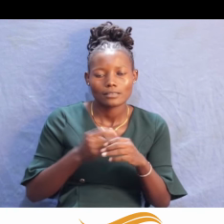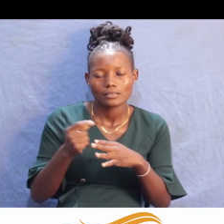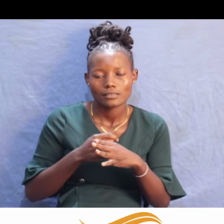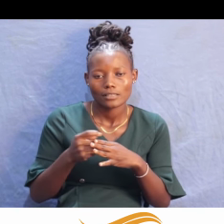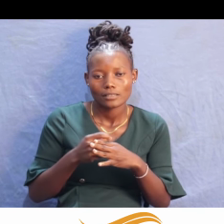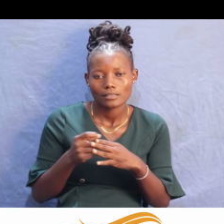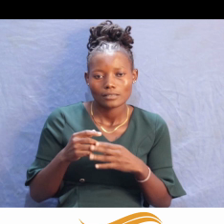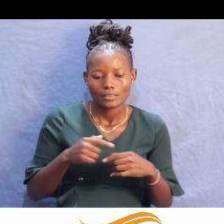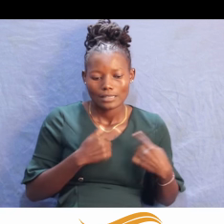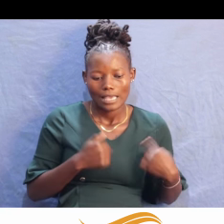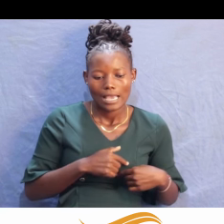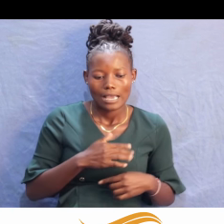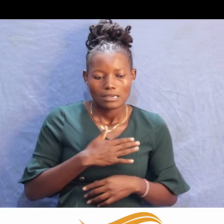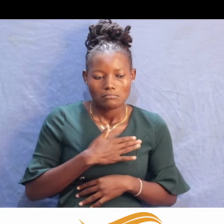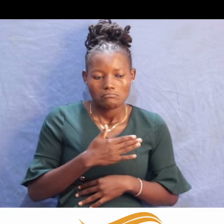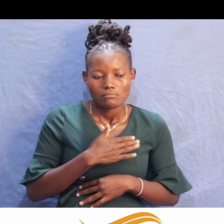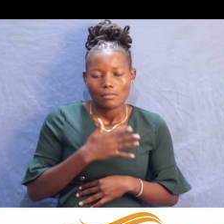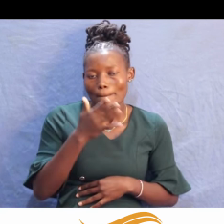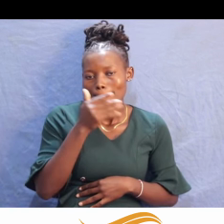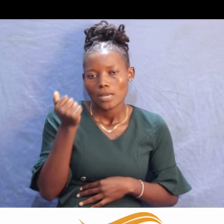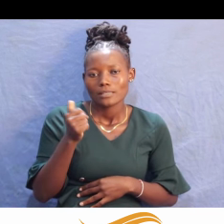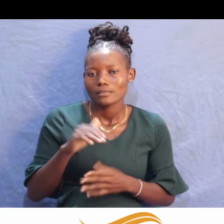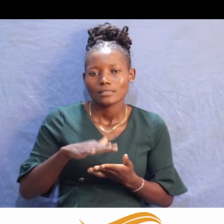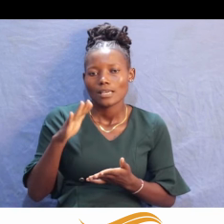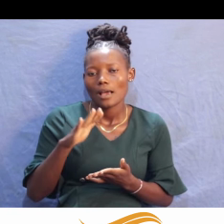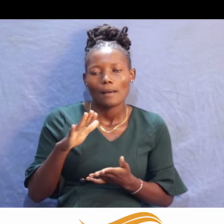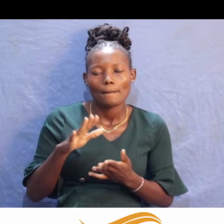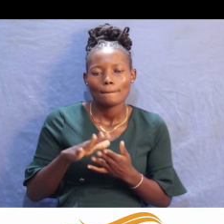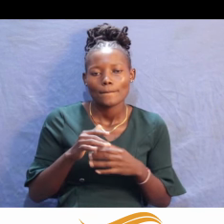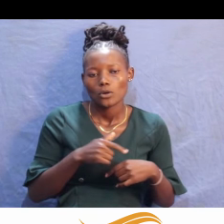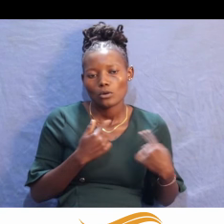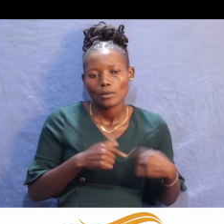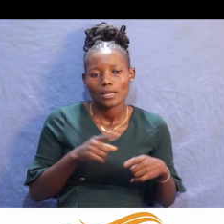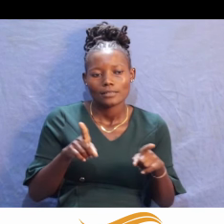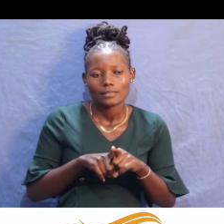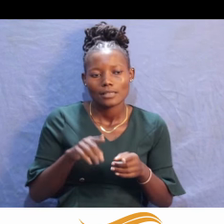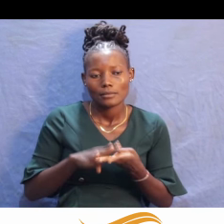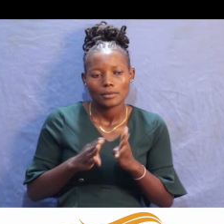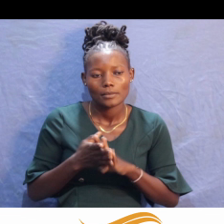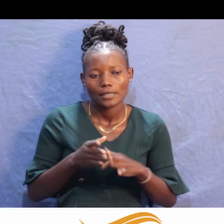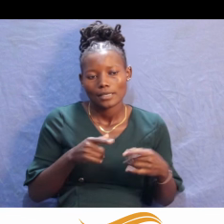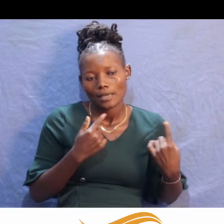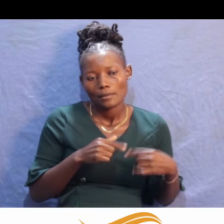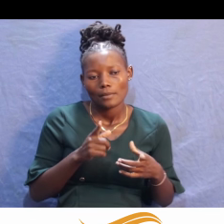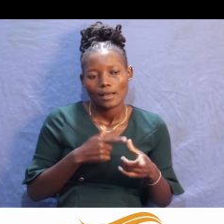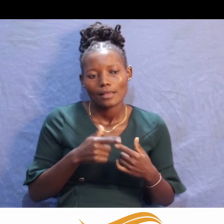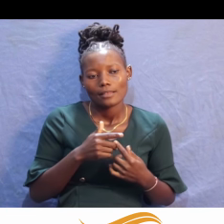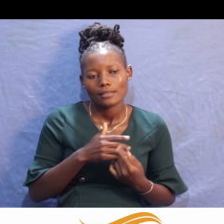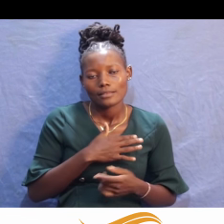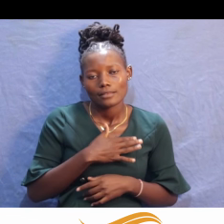heart pumps better, more blood. The heart gets bigger and the heart rate slows down.